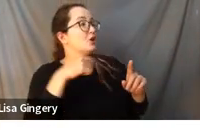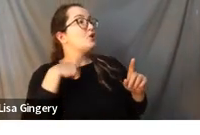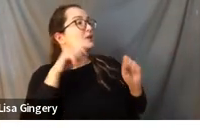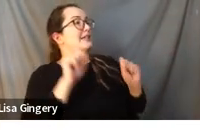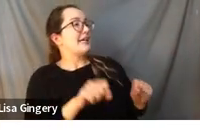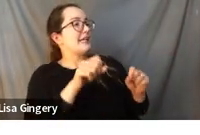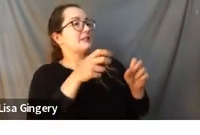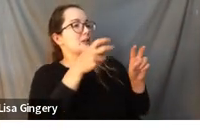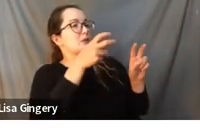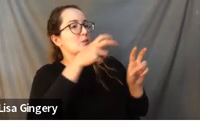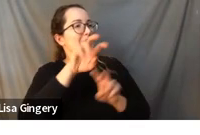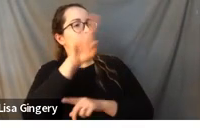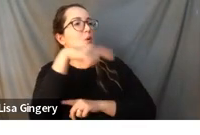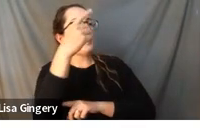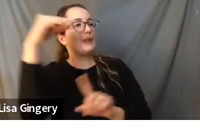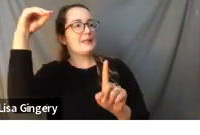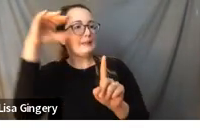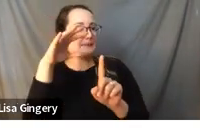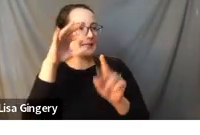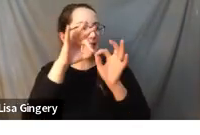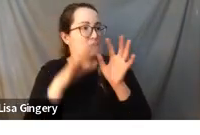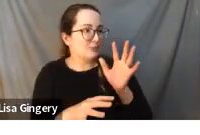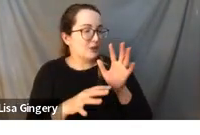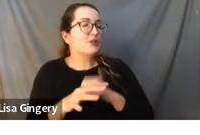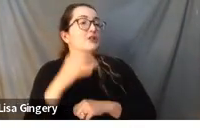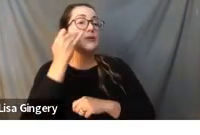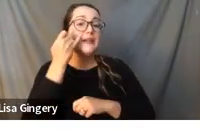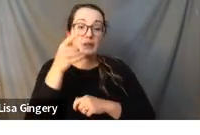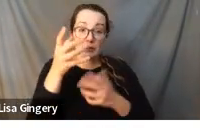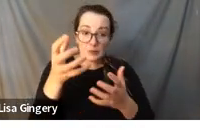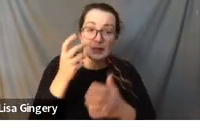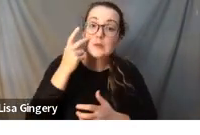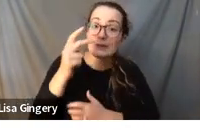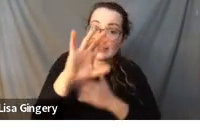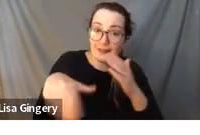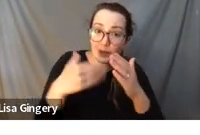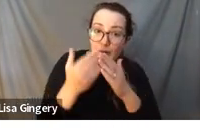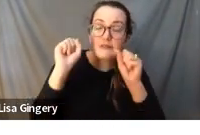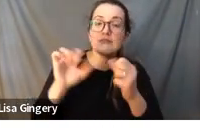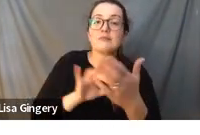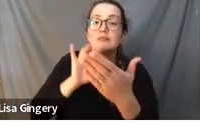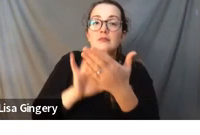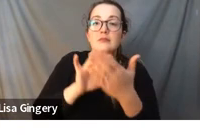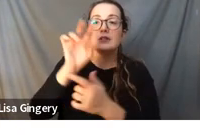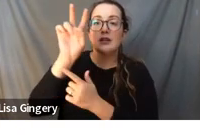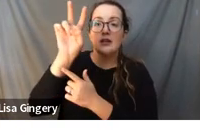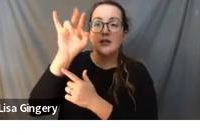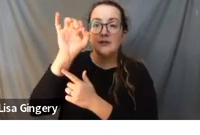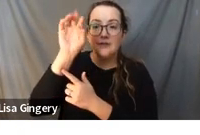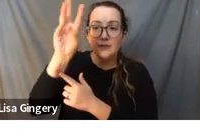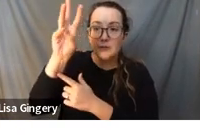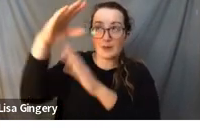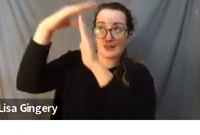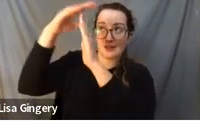pinning the interpreter. And so if you'd like to see everyone though, you can go ahead and to the top and click view and then switch to